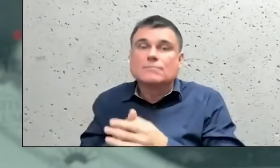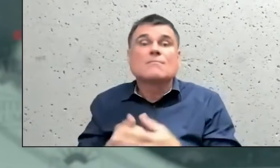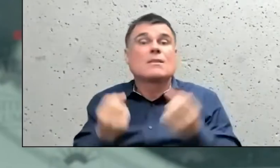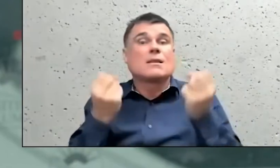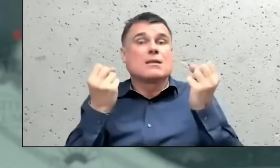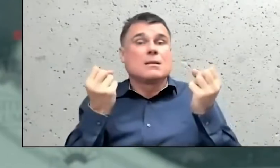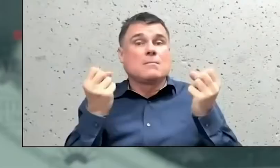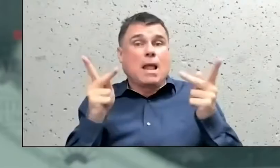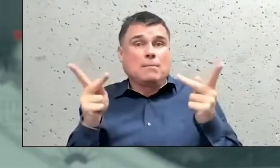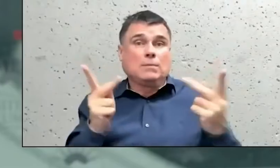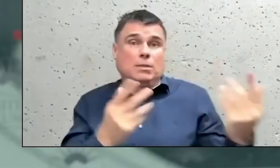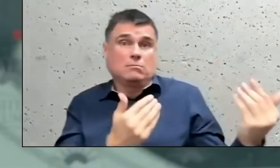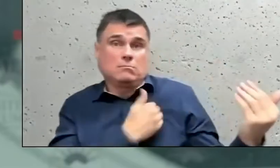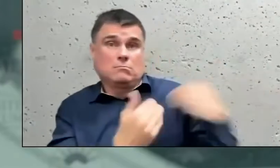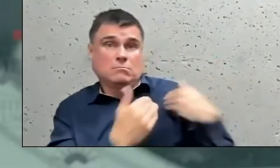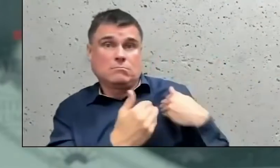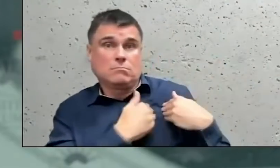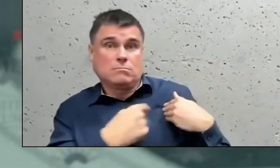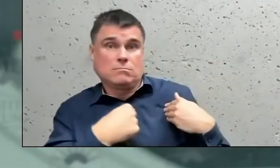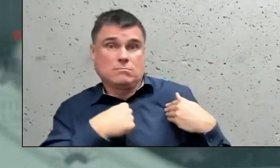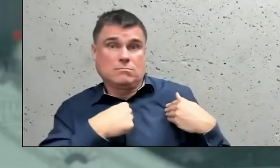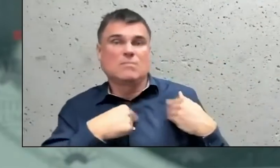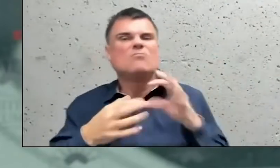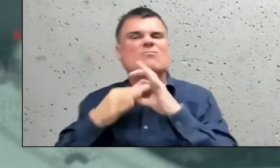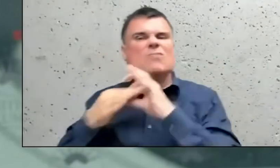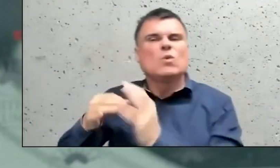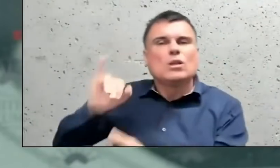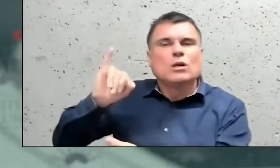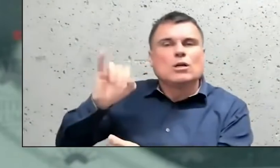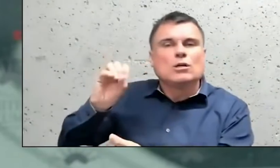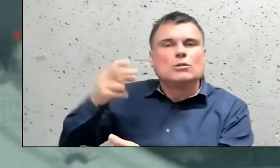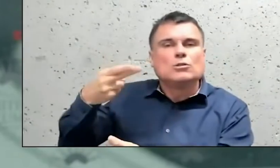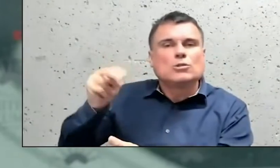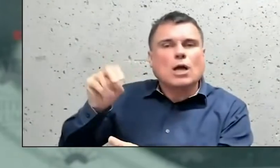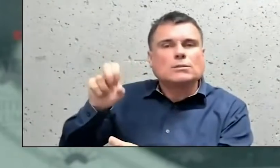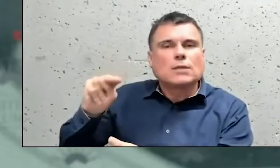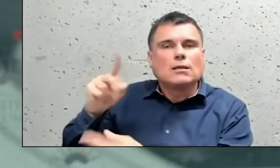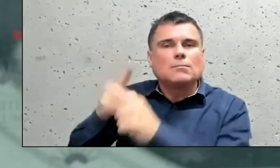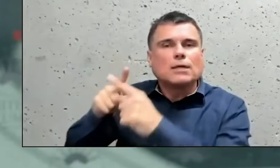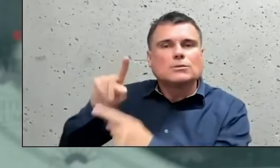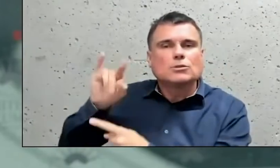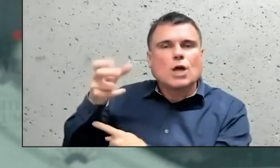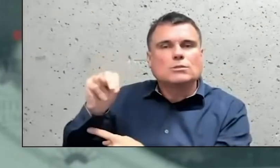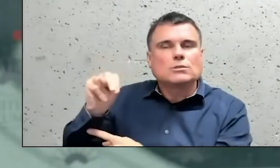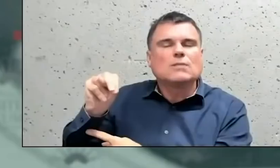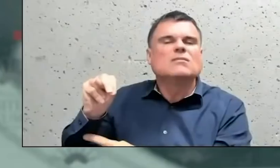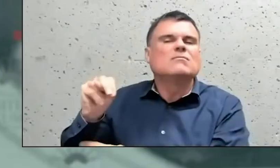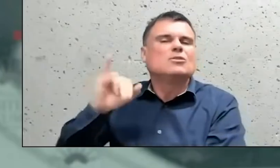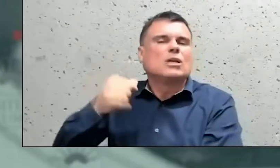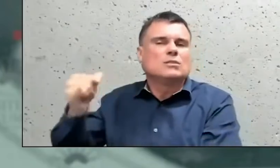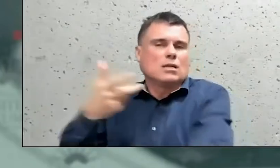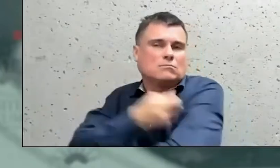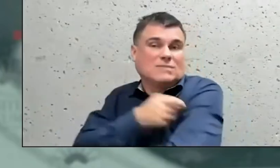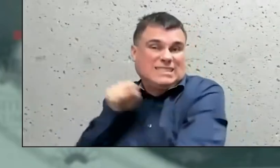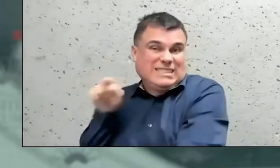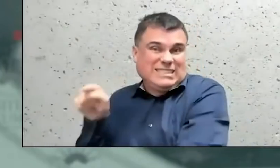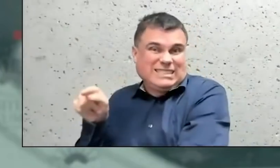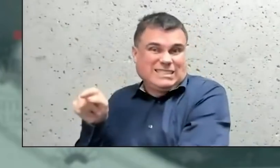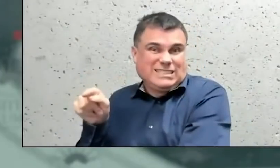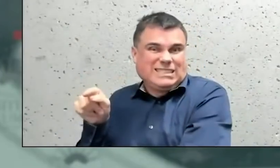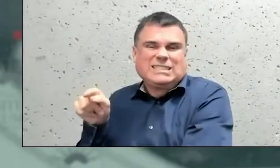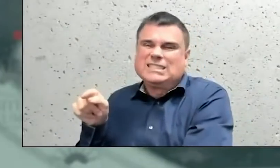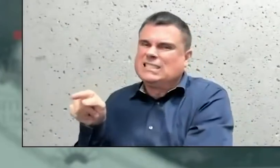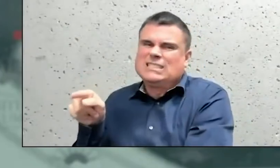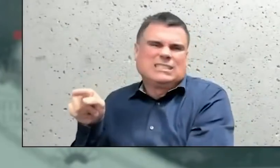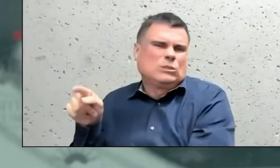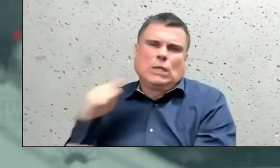week of how you can access this through a central call number. So stay tuned for that. It is a limited amount, but we are hopeful.